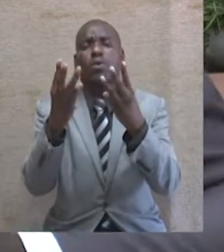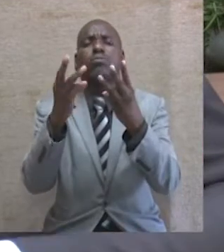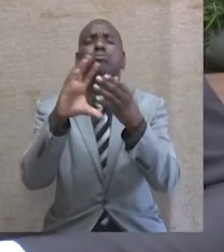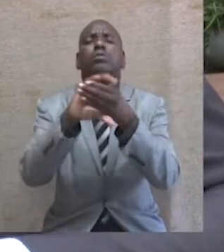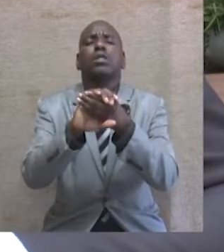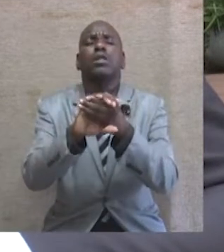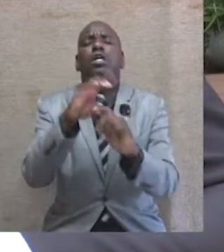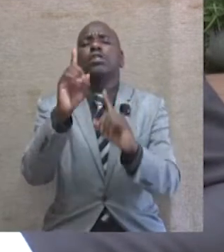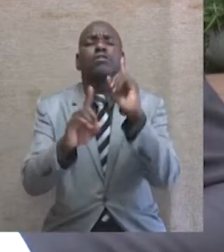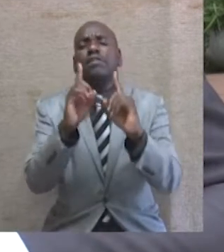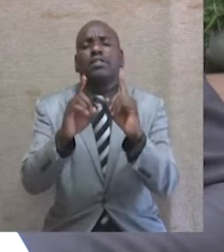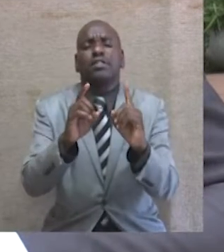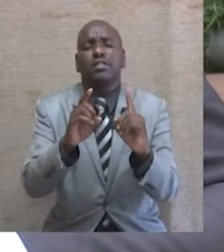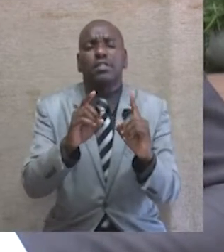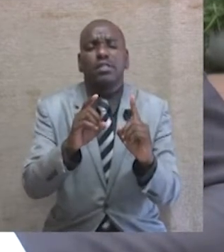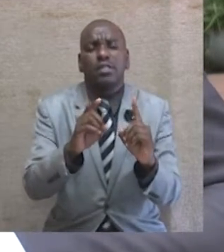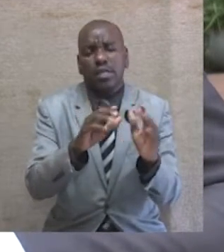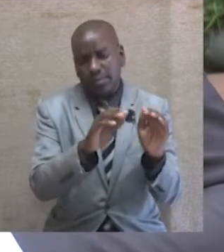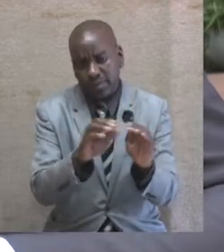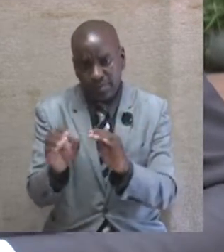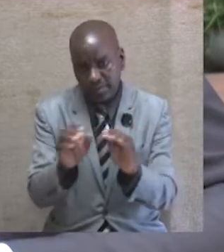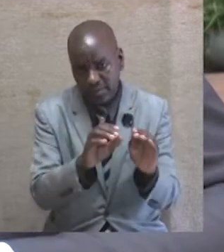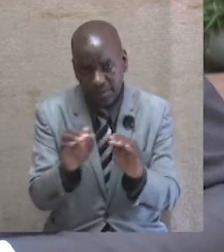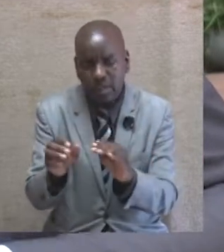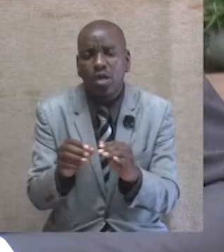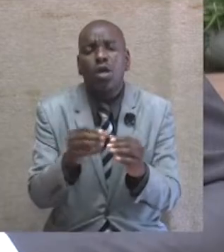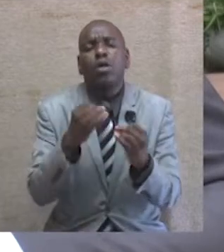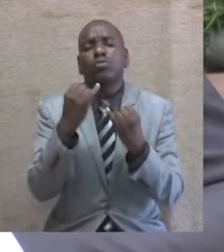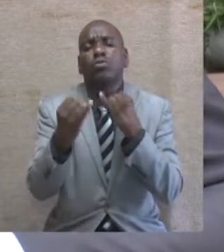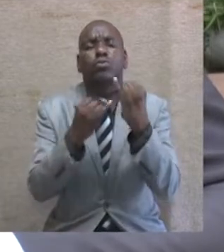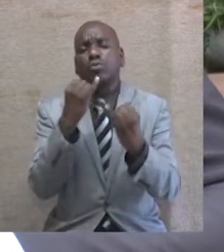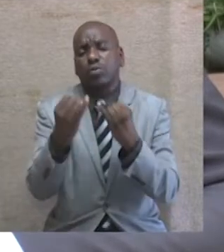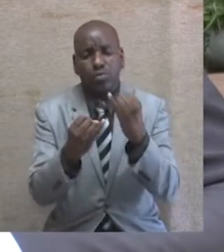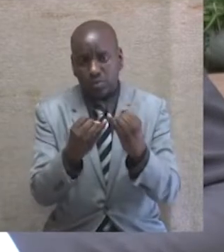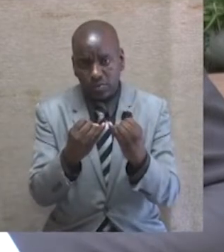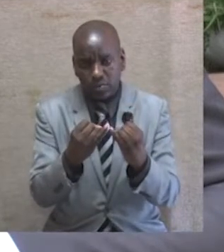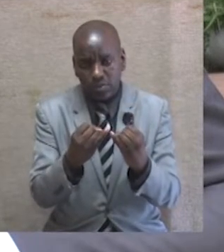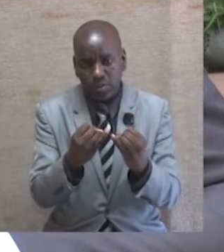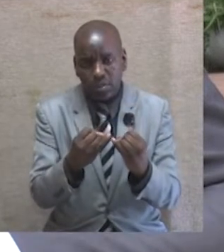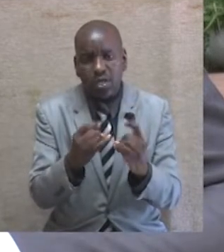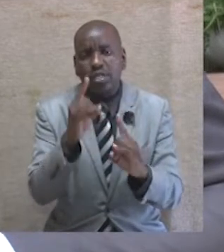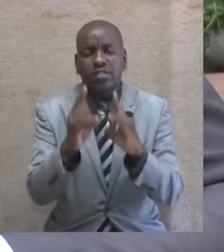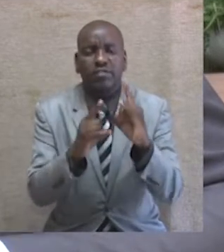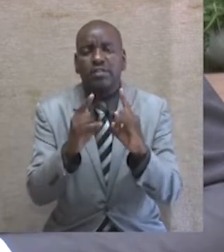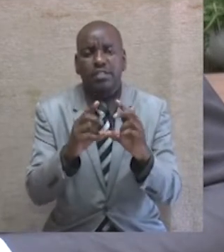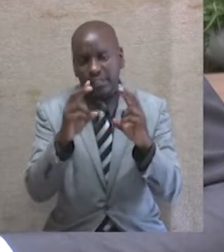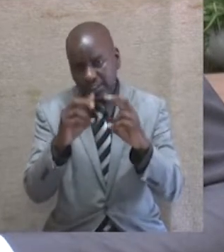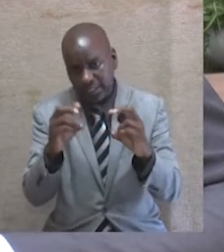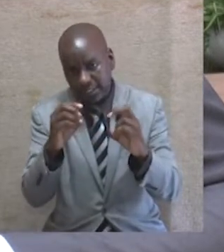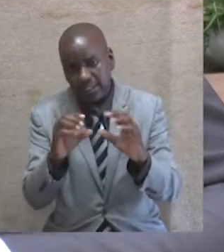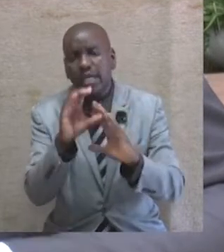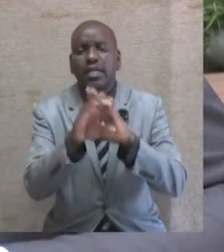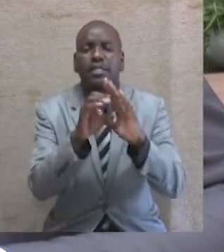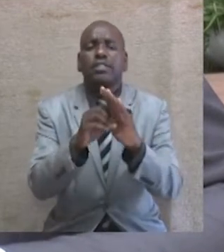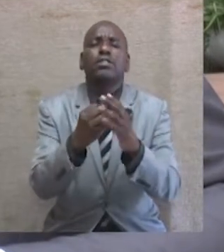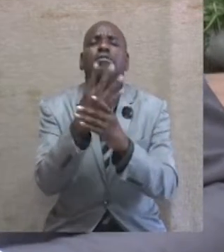universal with other partners in different areas. Because we also need to talk of the issue of different case studies of different